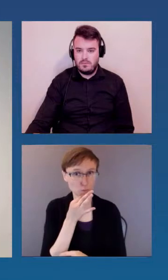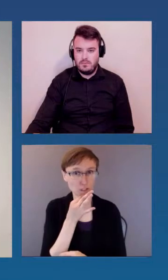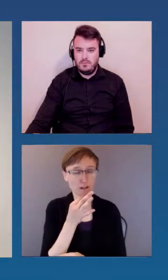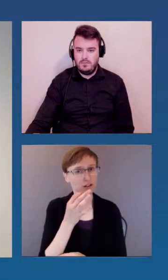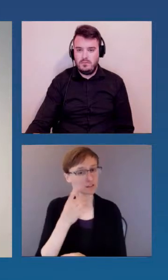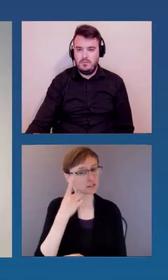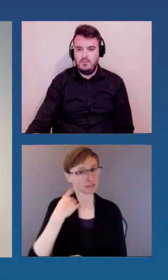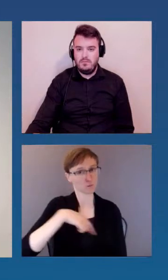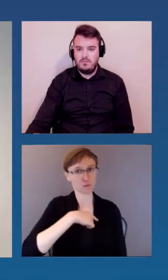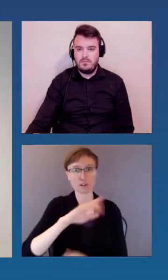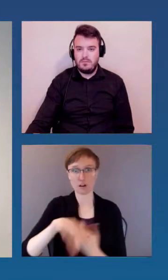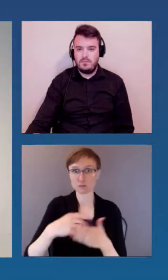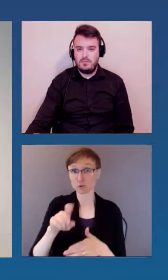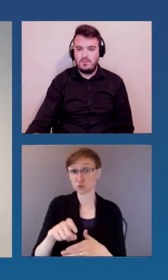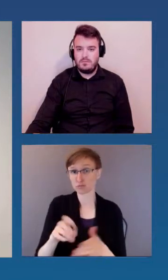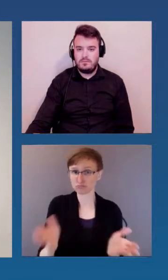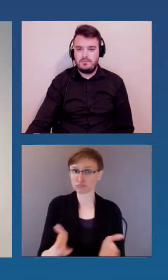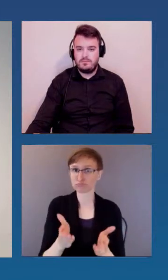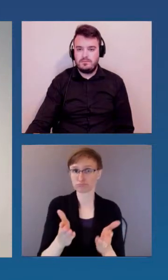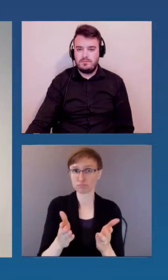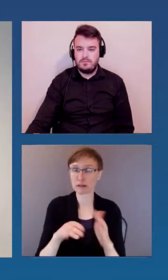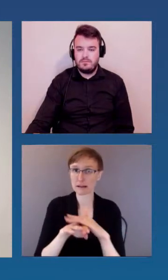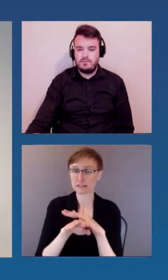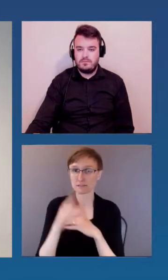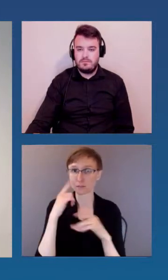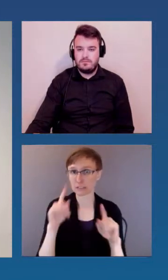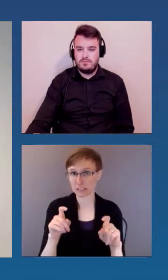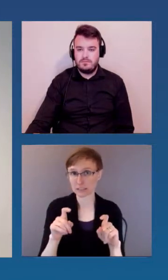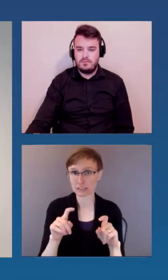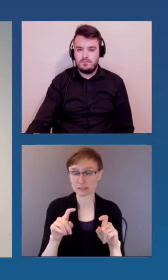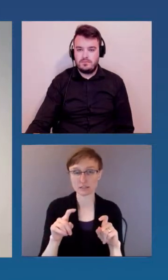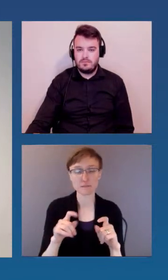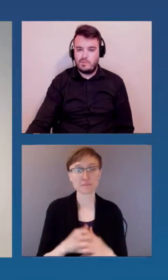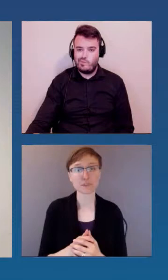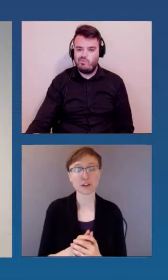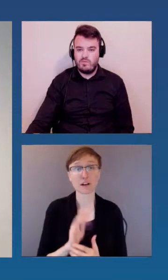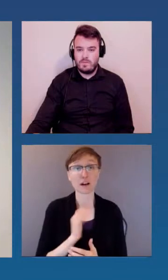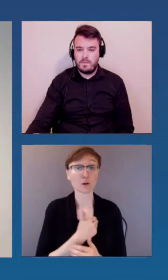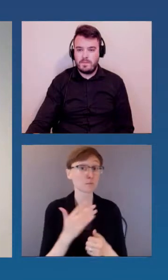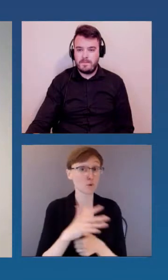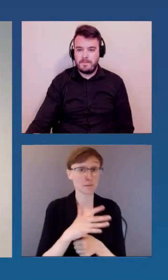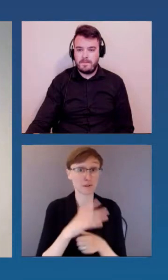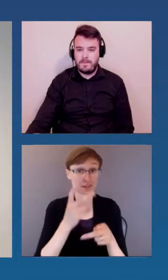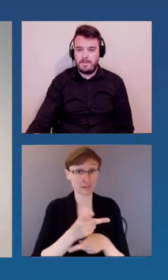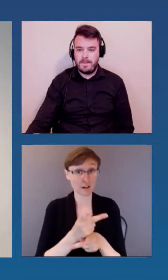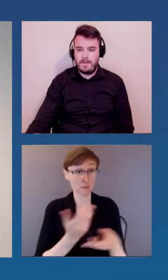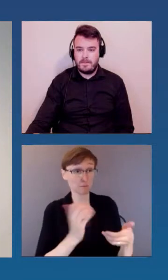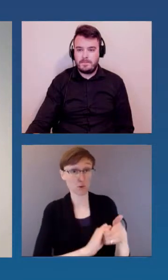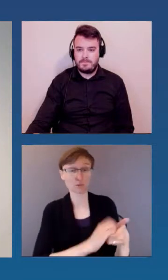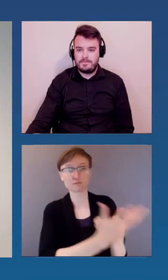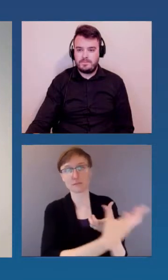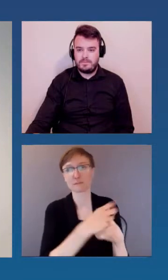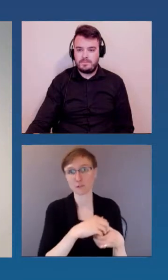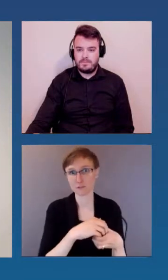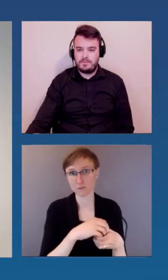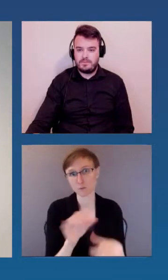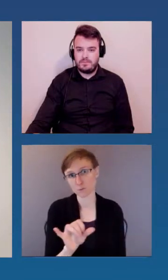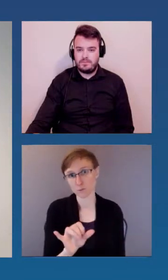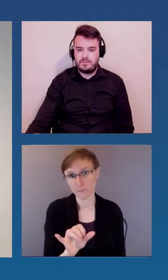well? I think access to testing is something everyone's interested in. We know we've had many calls